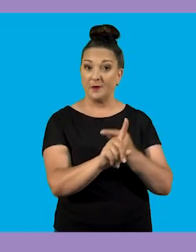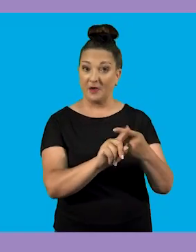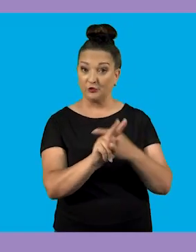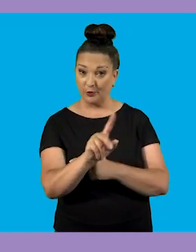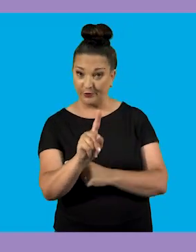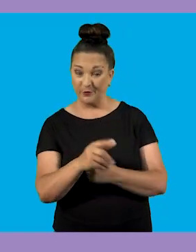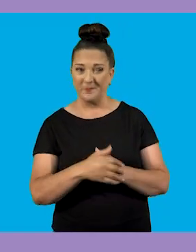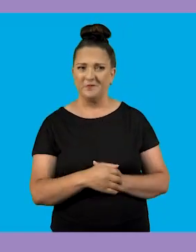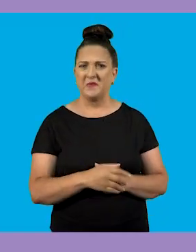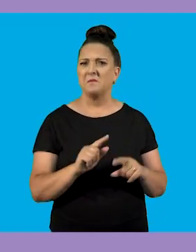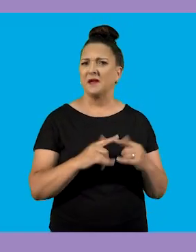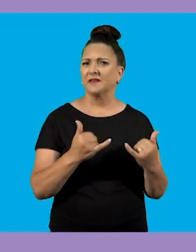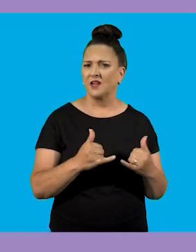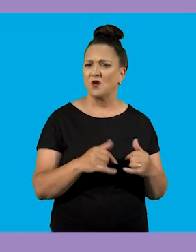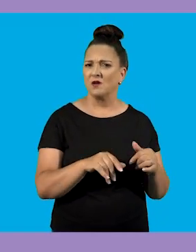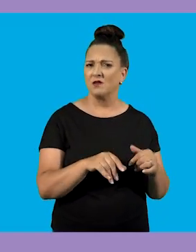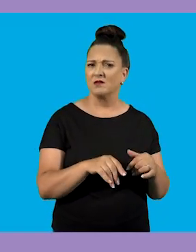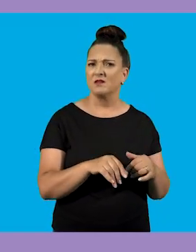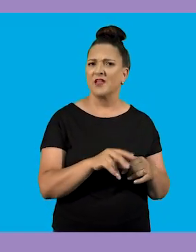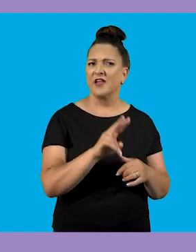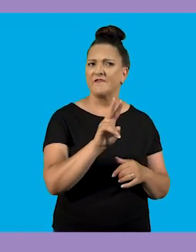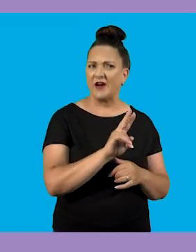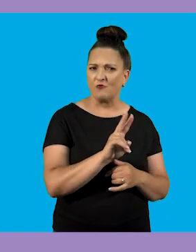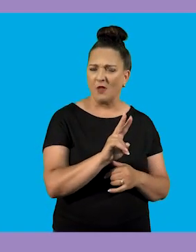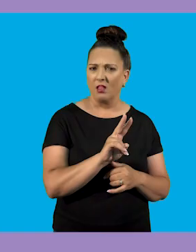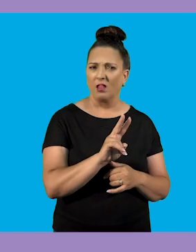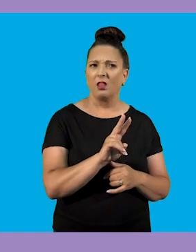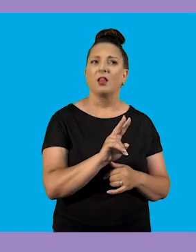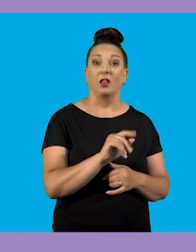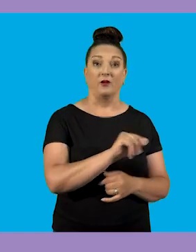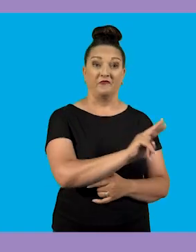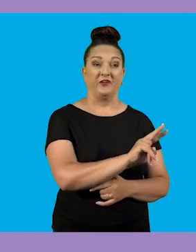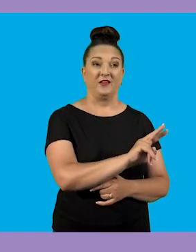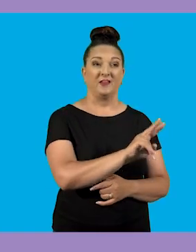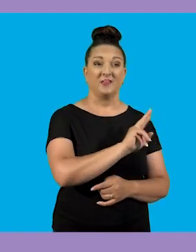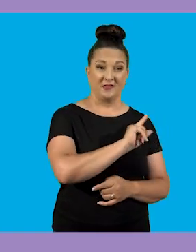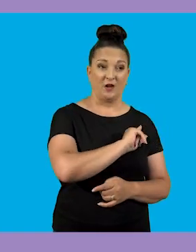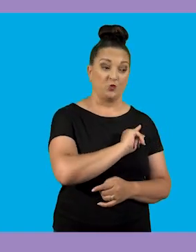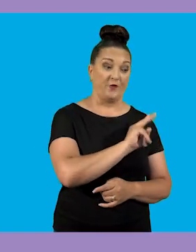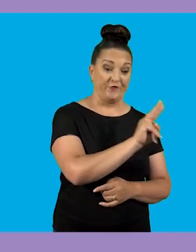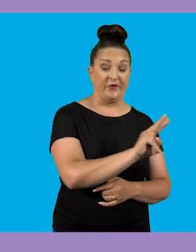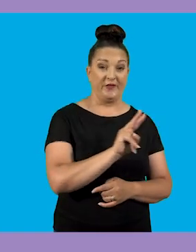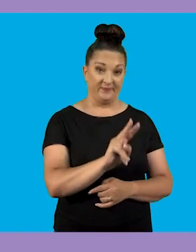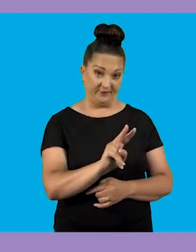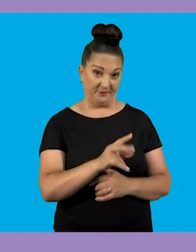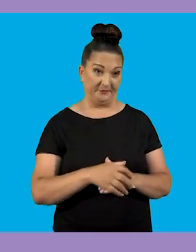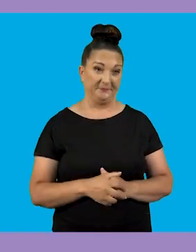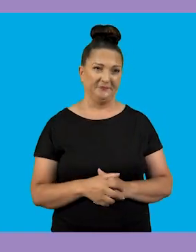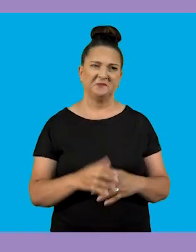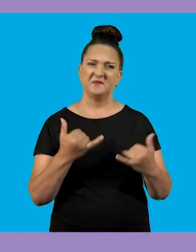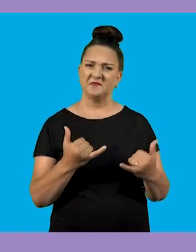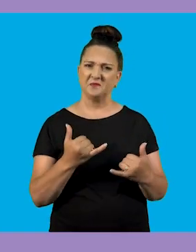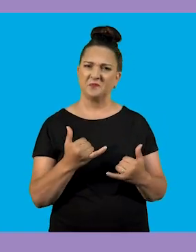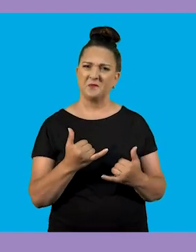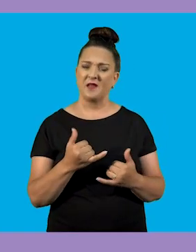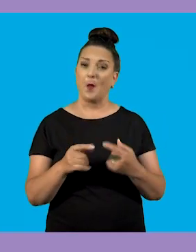21. Now our variable here is the v. So we are going to have v in each bracket, and then we are